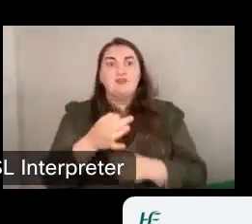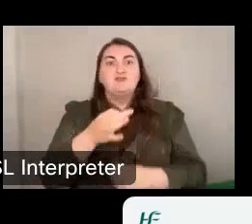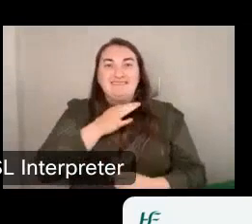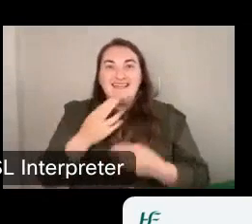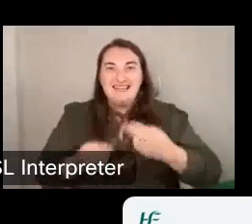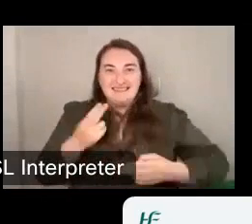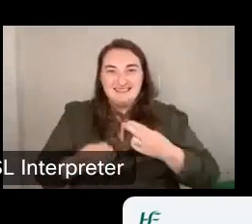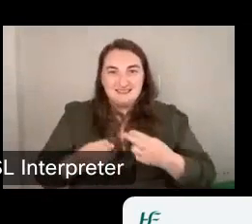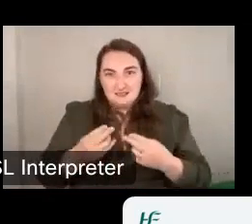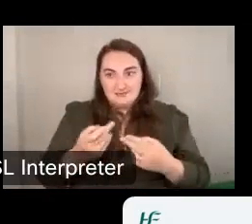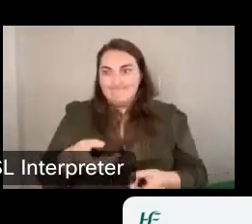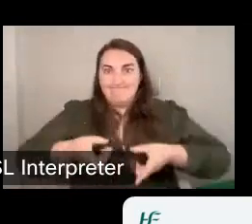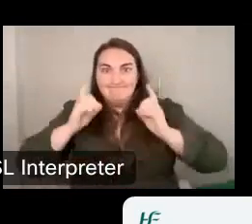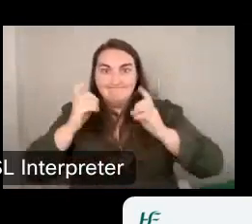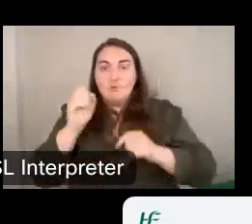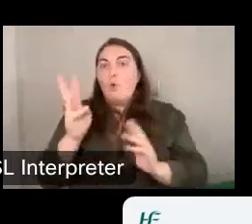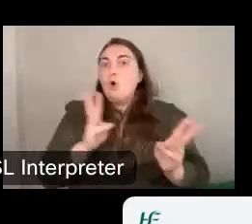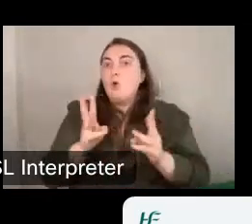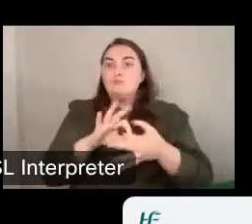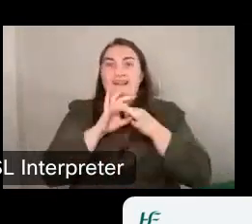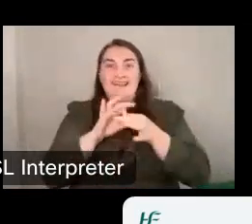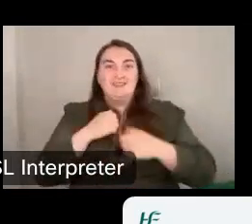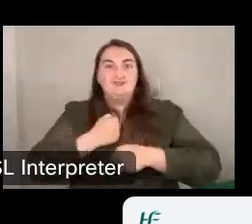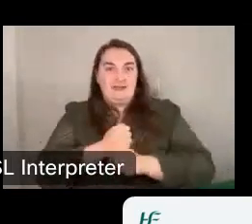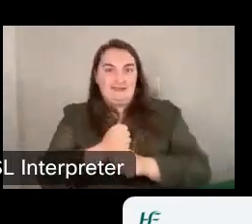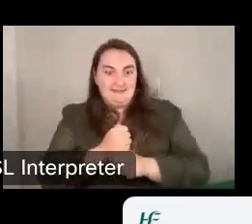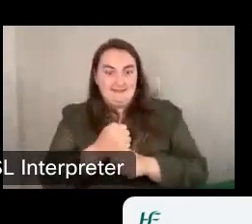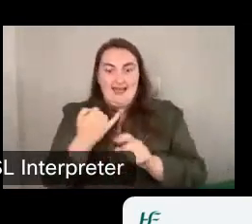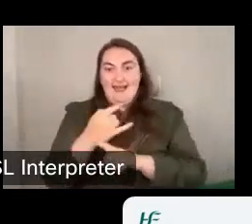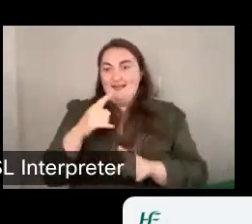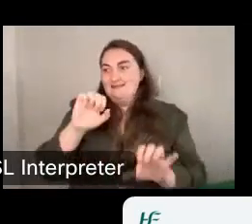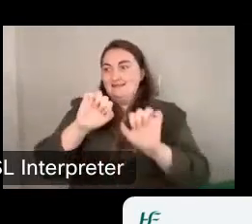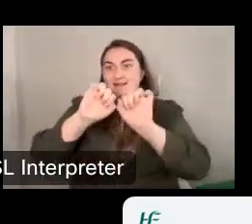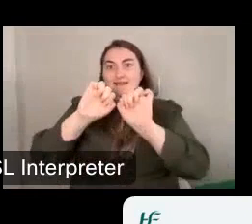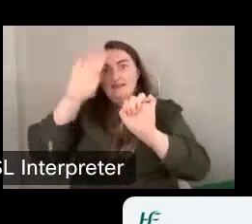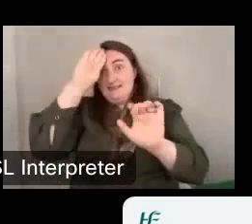hazard or, say, work-related stress, for example, and the psychosocial risk attached to that.